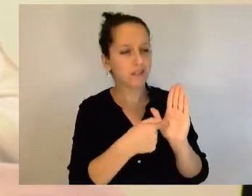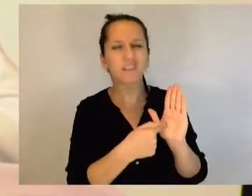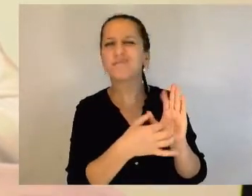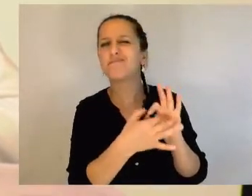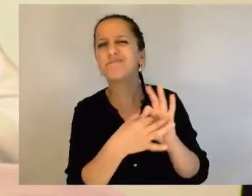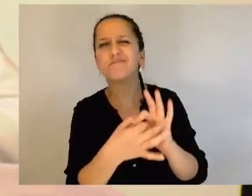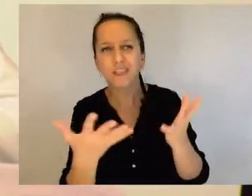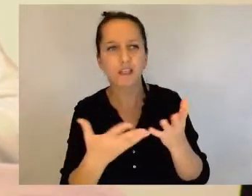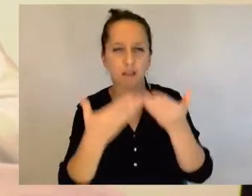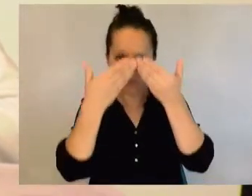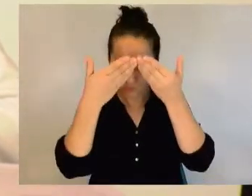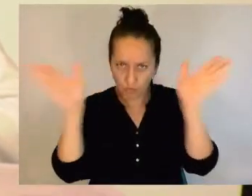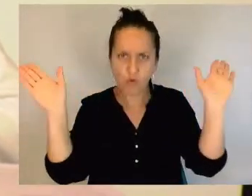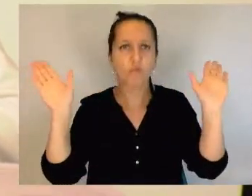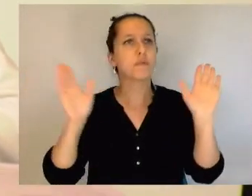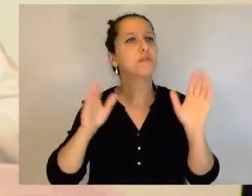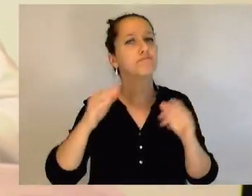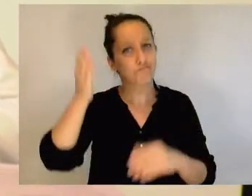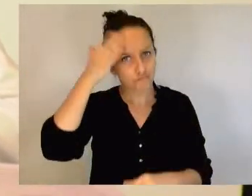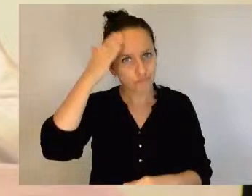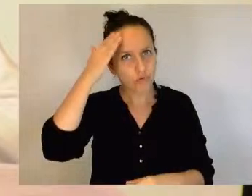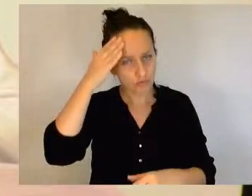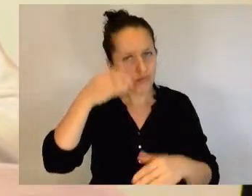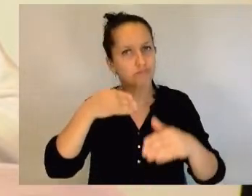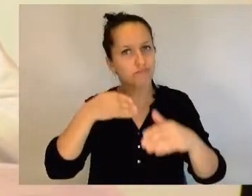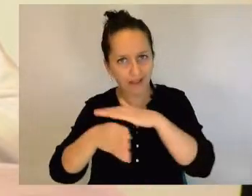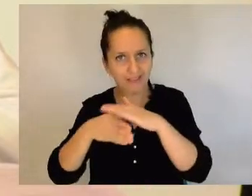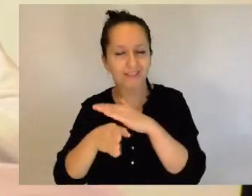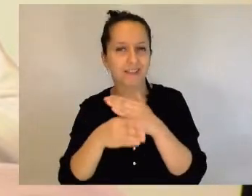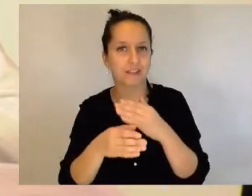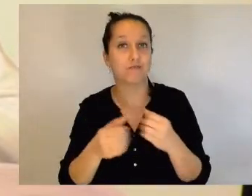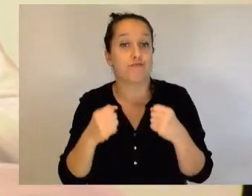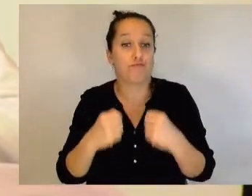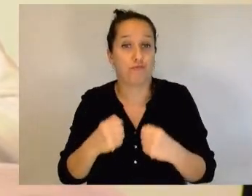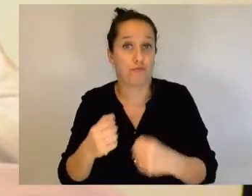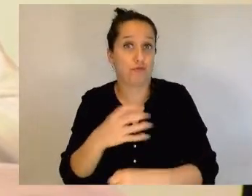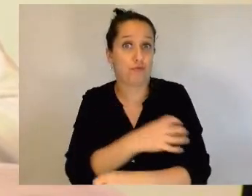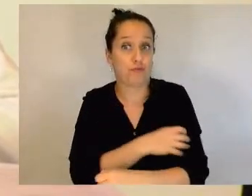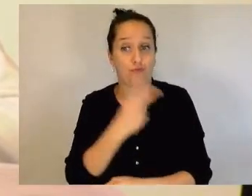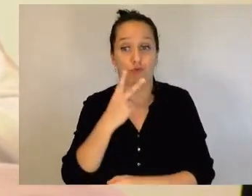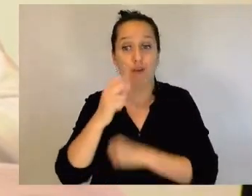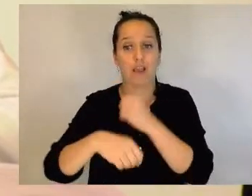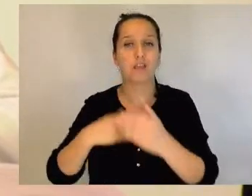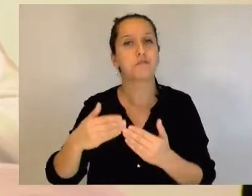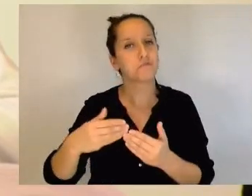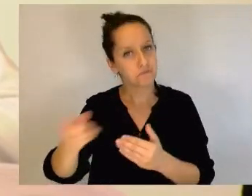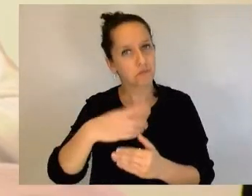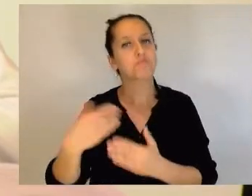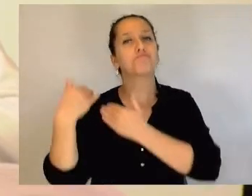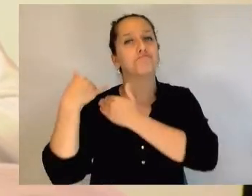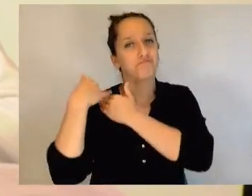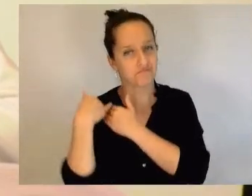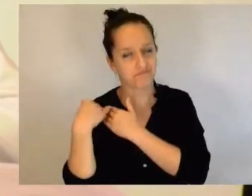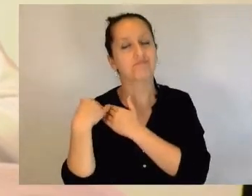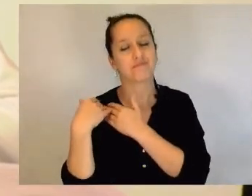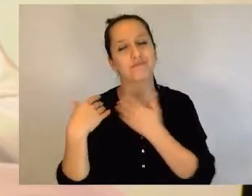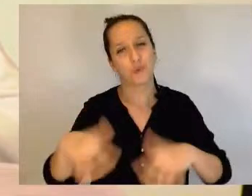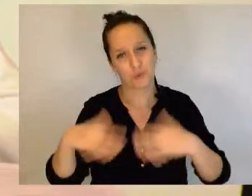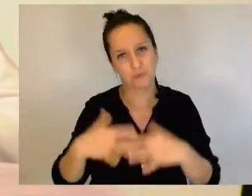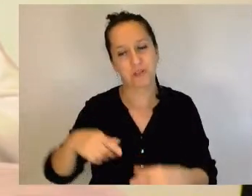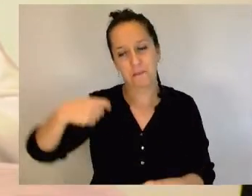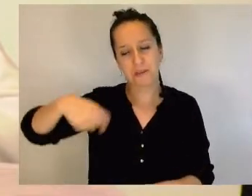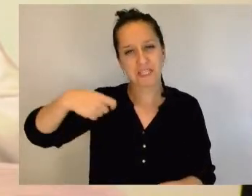that prioritizes democratization of knowledge and that will become stronger during these 2 years, during which we will